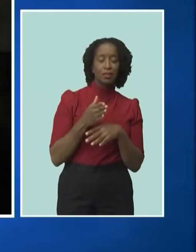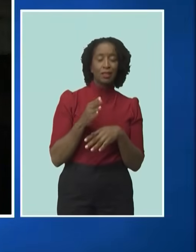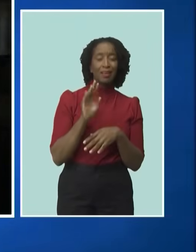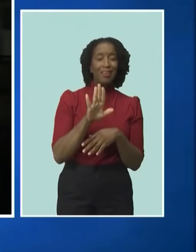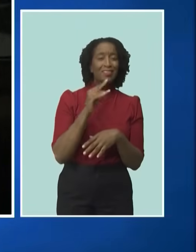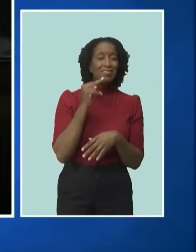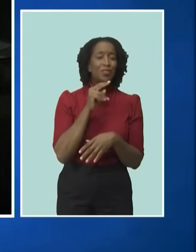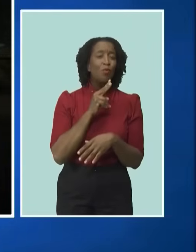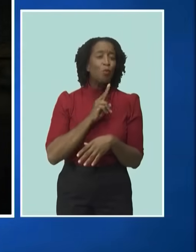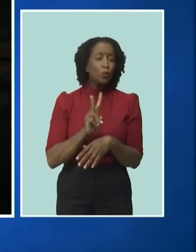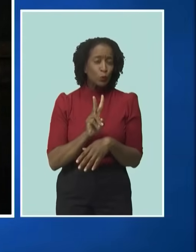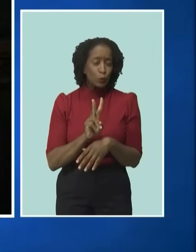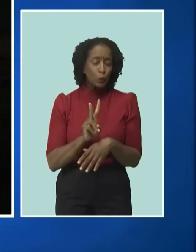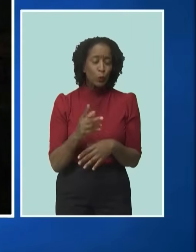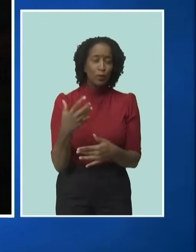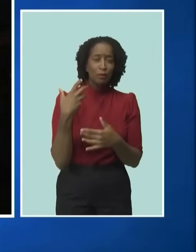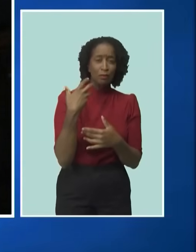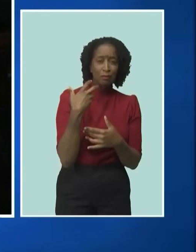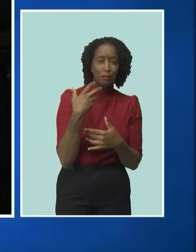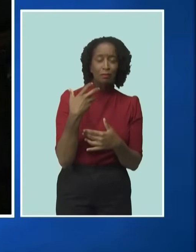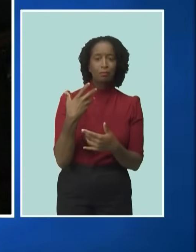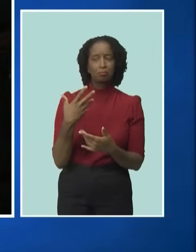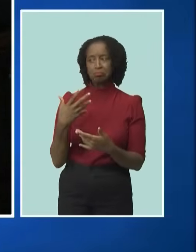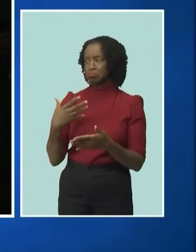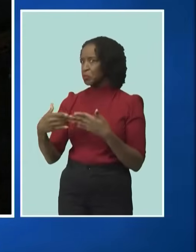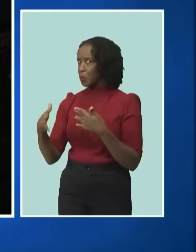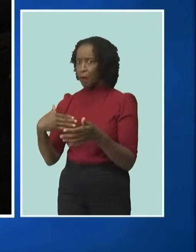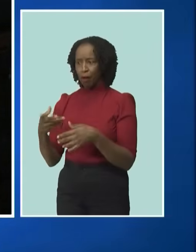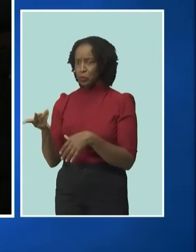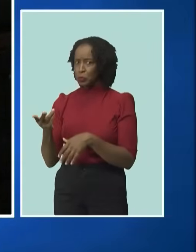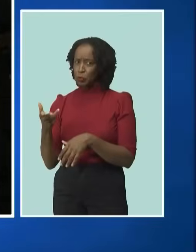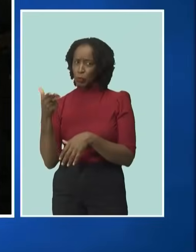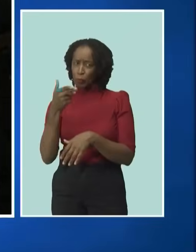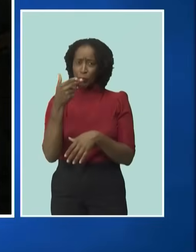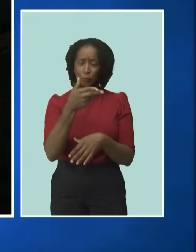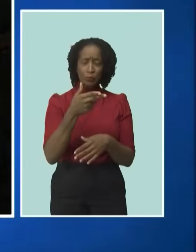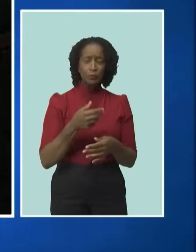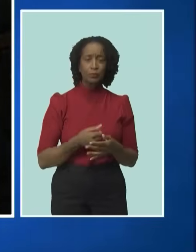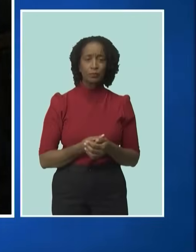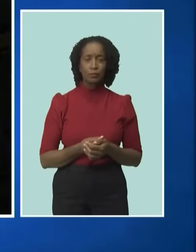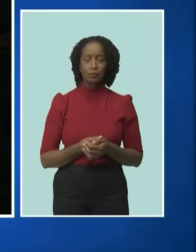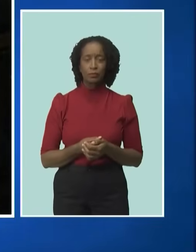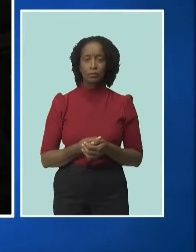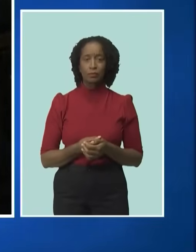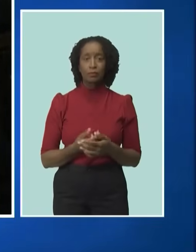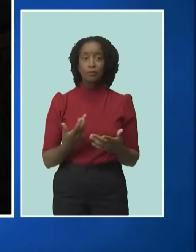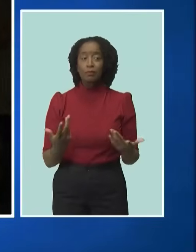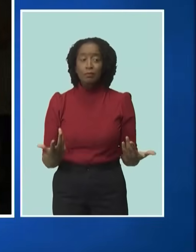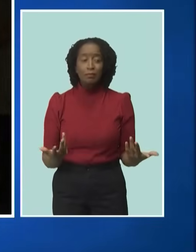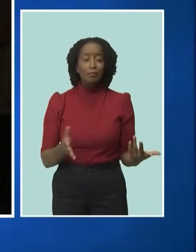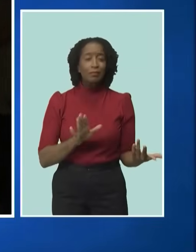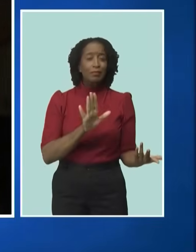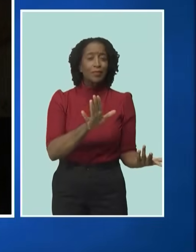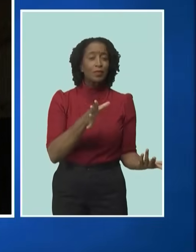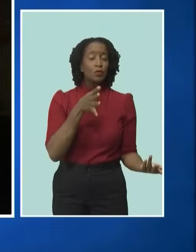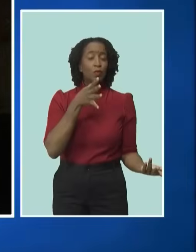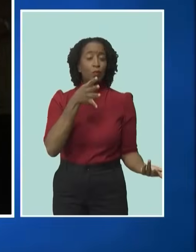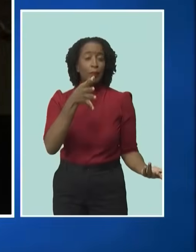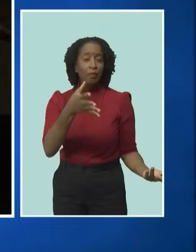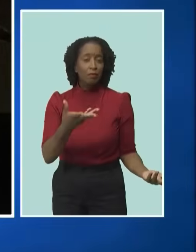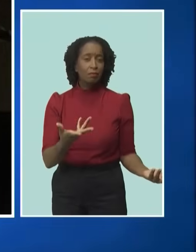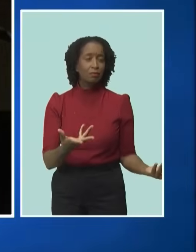heartless people shot that guy with this little girl in his hand. In front, his grandmother,